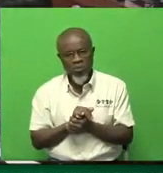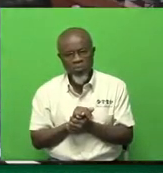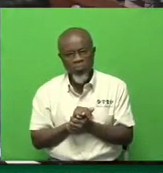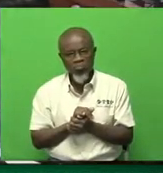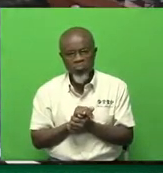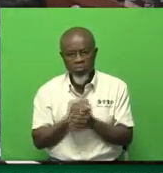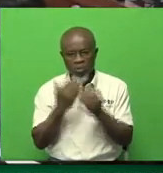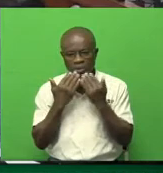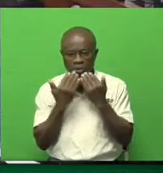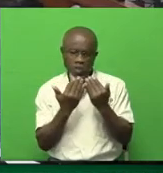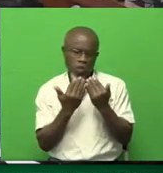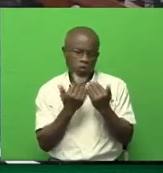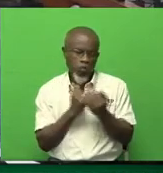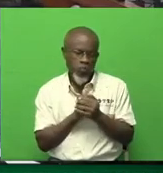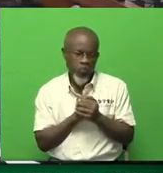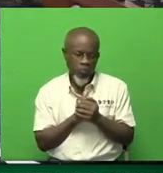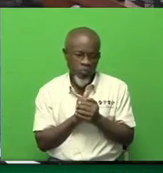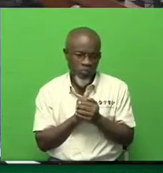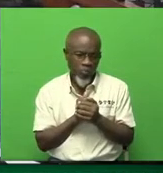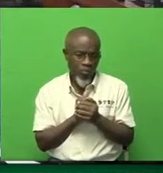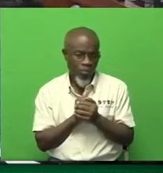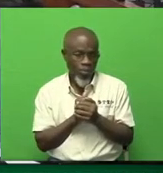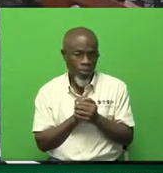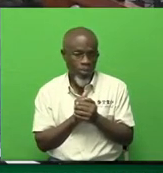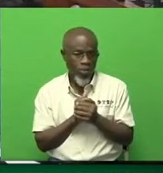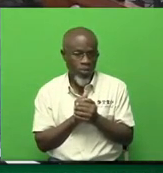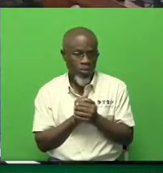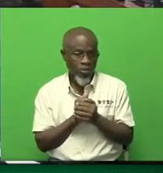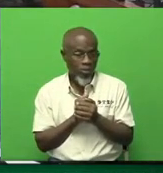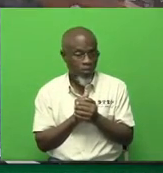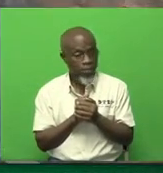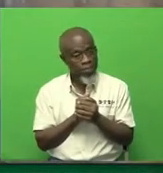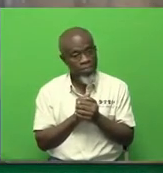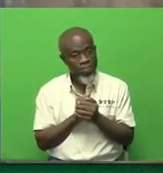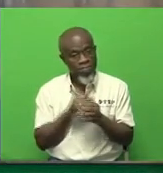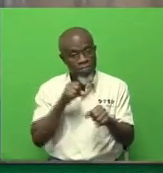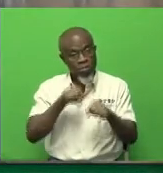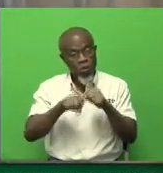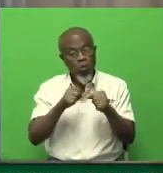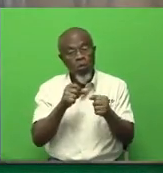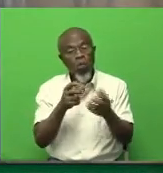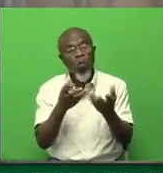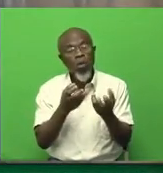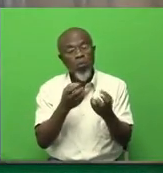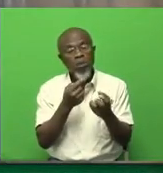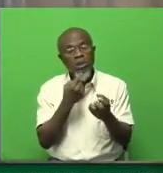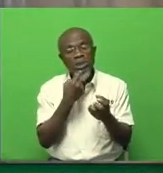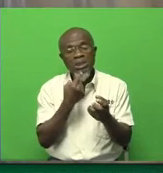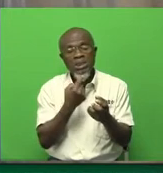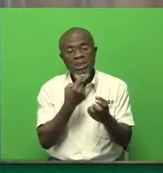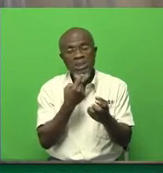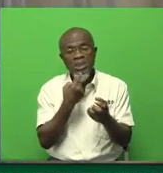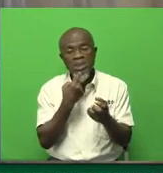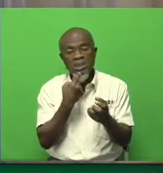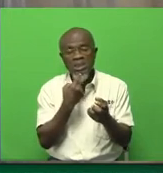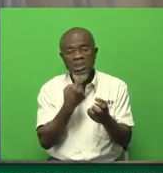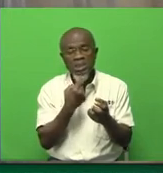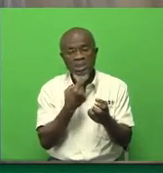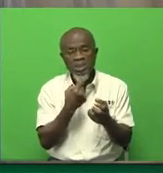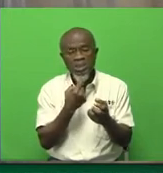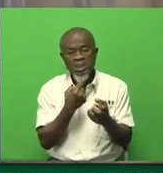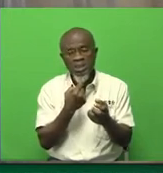thank you so what we object to in this um matter